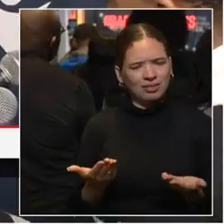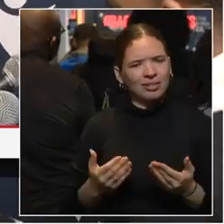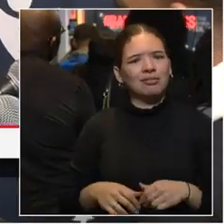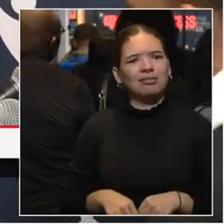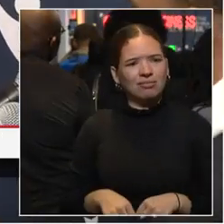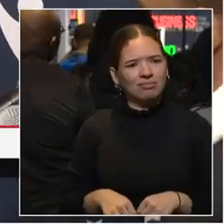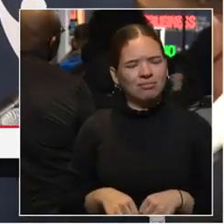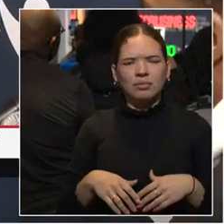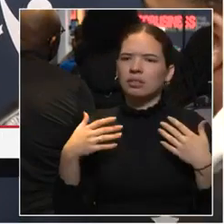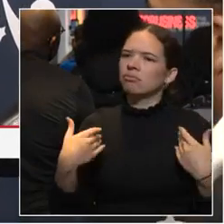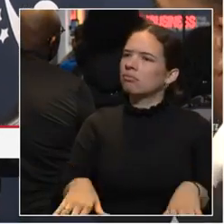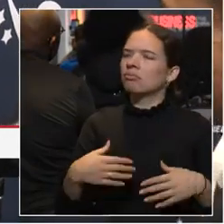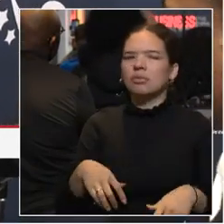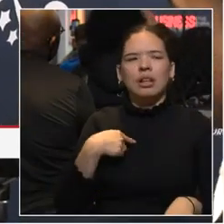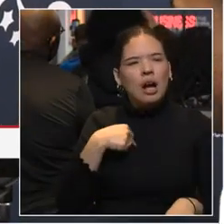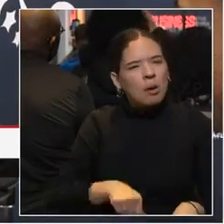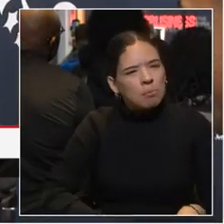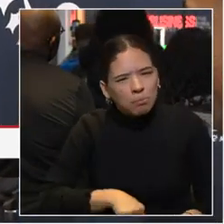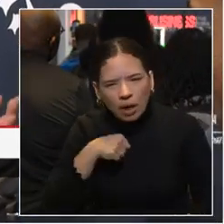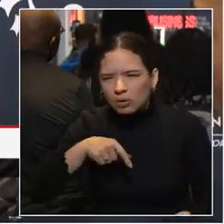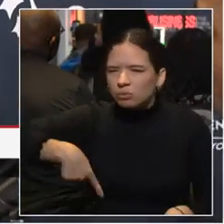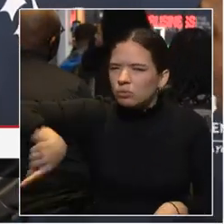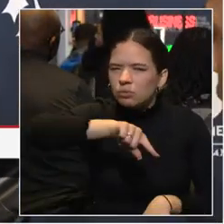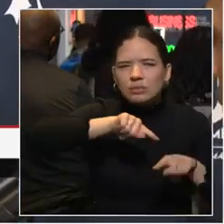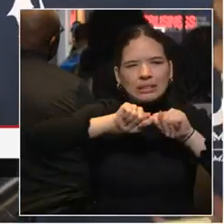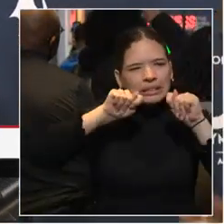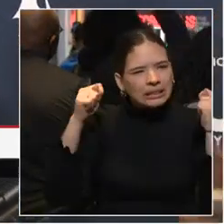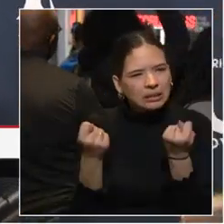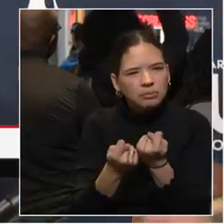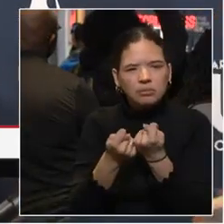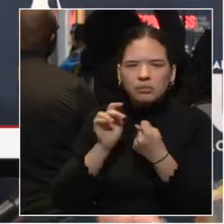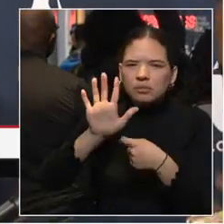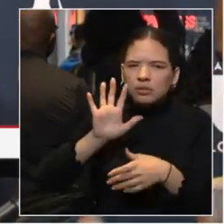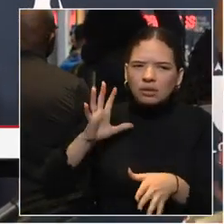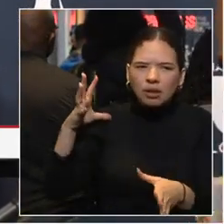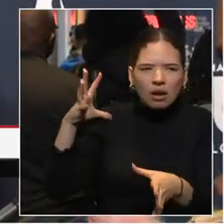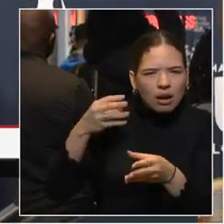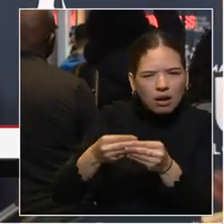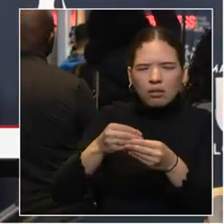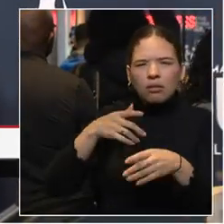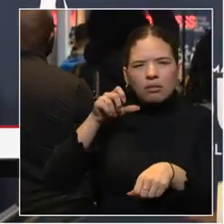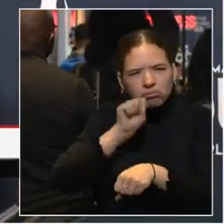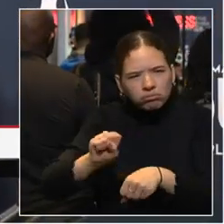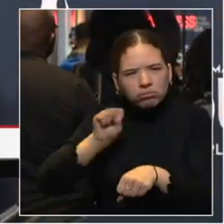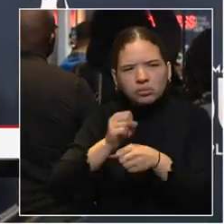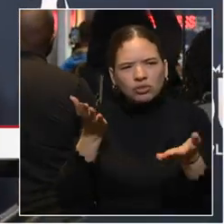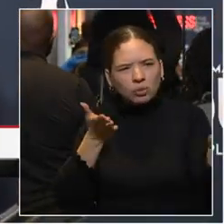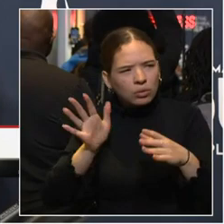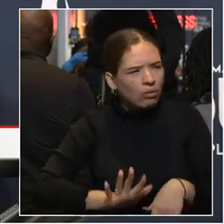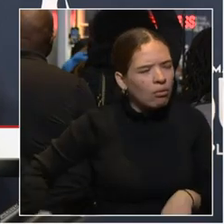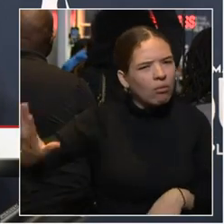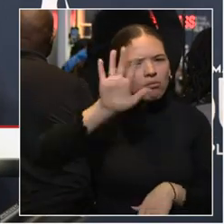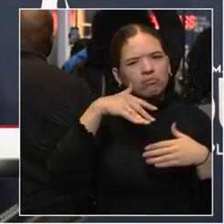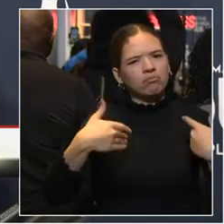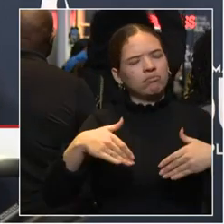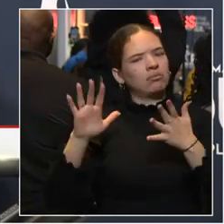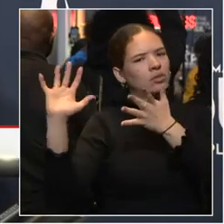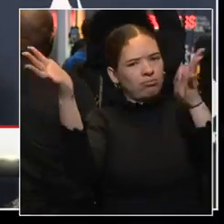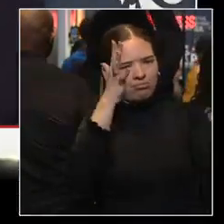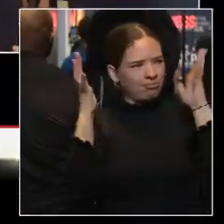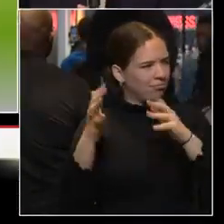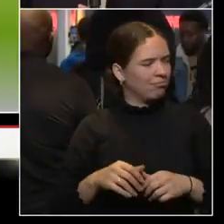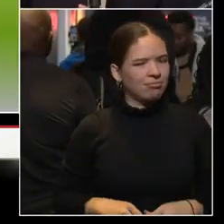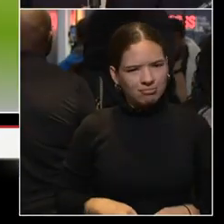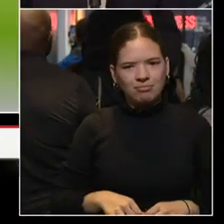Department of Employment Services who brought us here, so let's give them a round of applause. And I